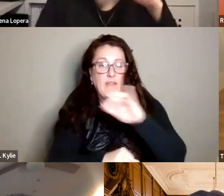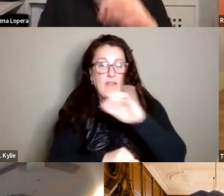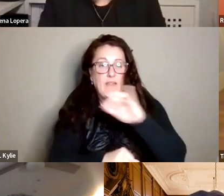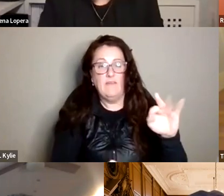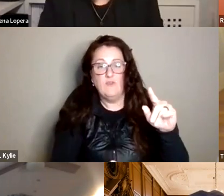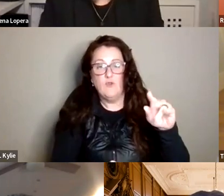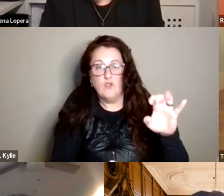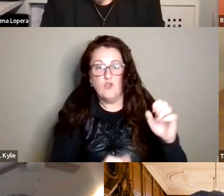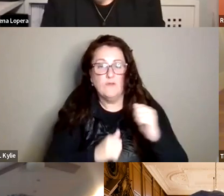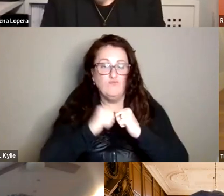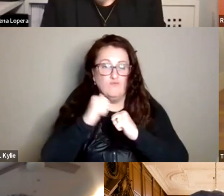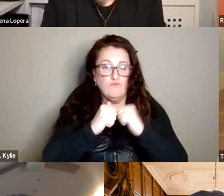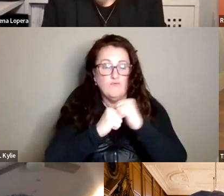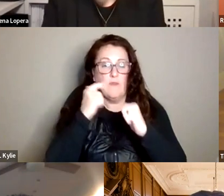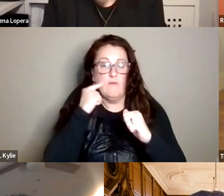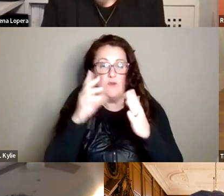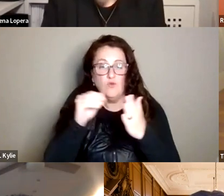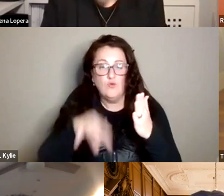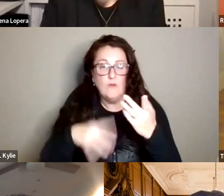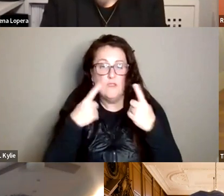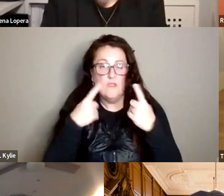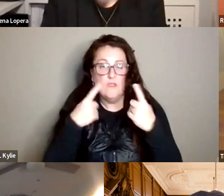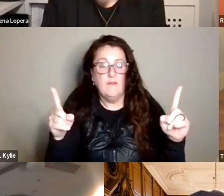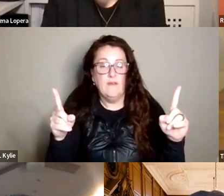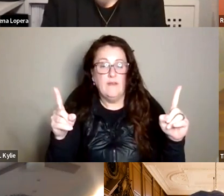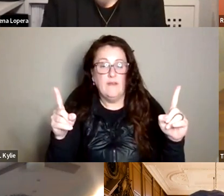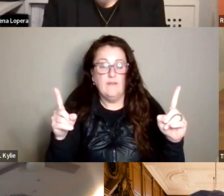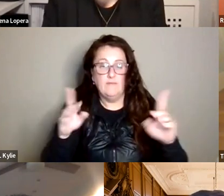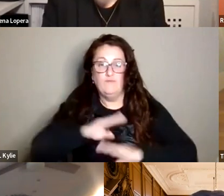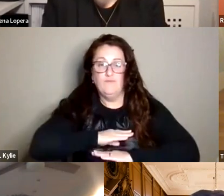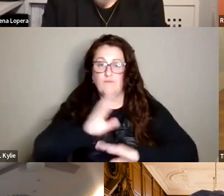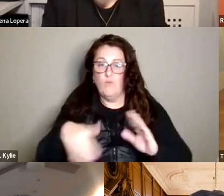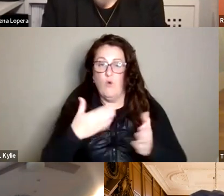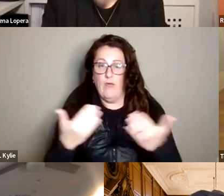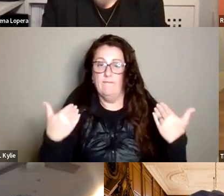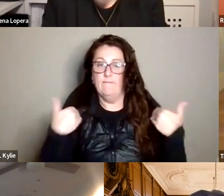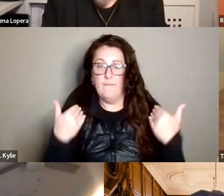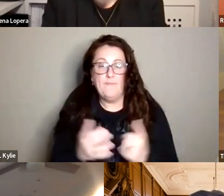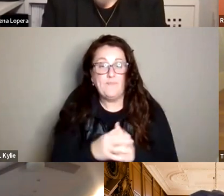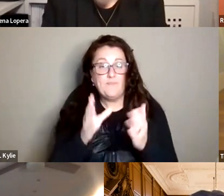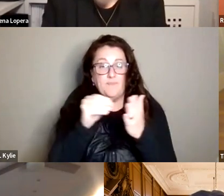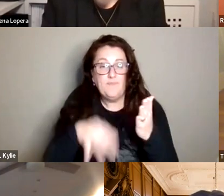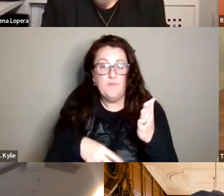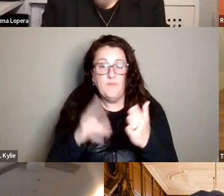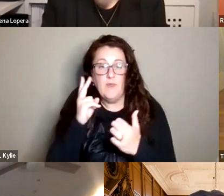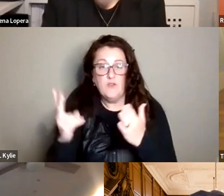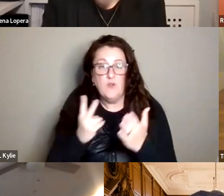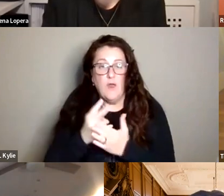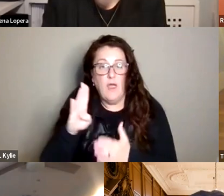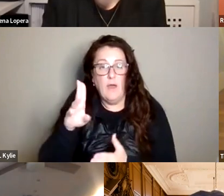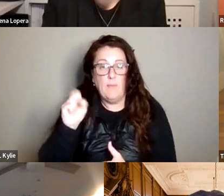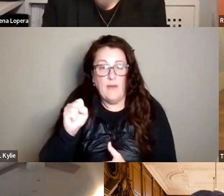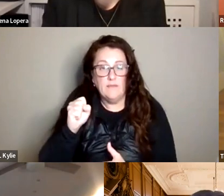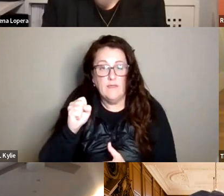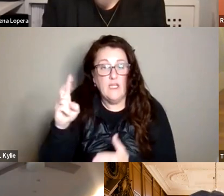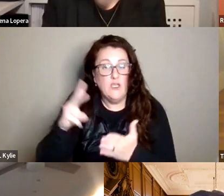necessary for our students to achieve the academic potential we know they all have. If a student spends 2 hours on buses that come only